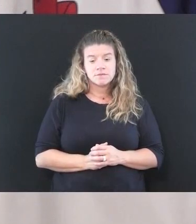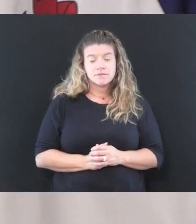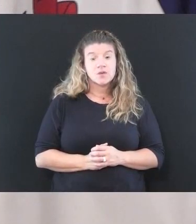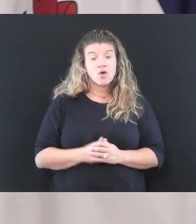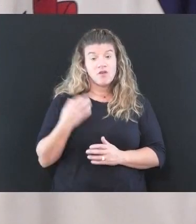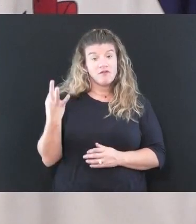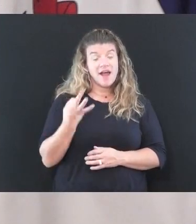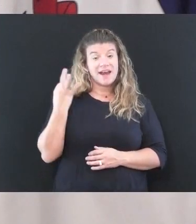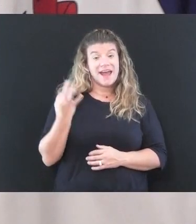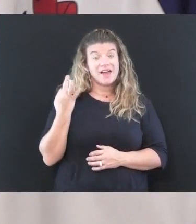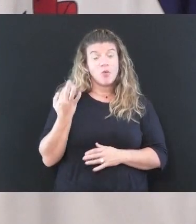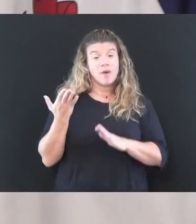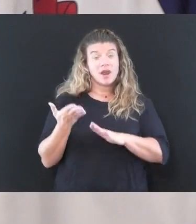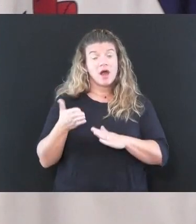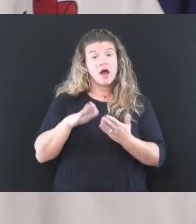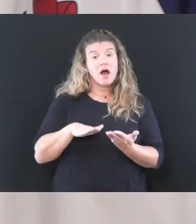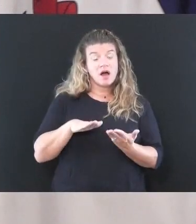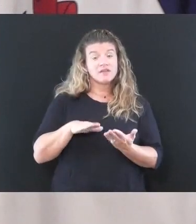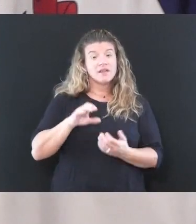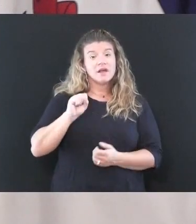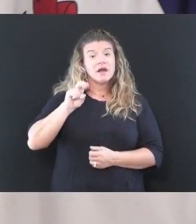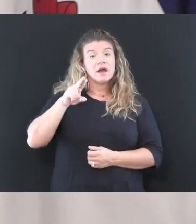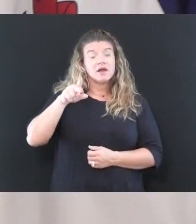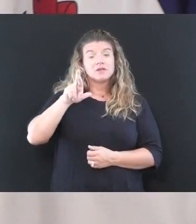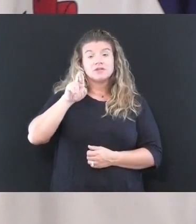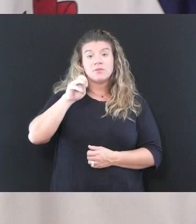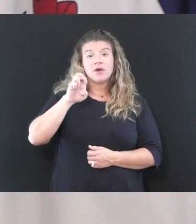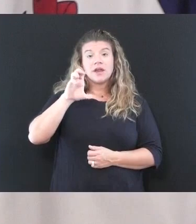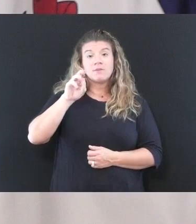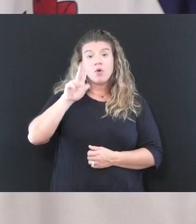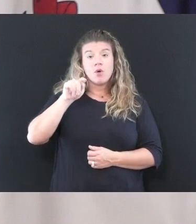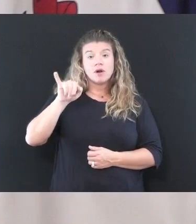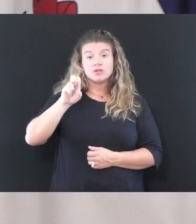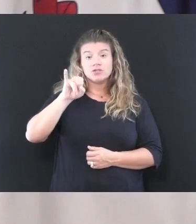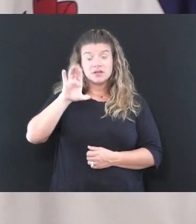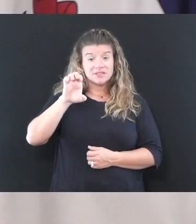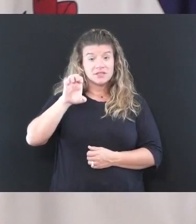Court justice. Ruth Bader Ginsburg